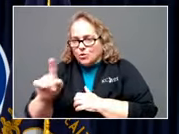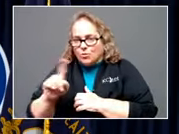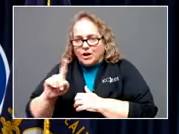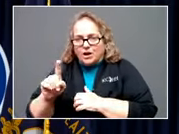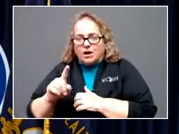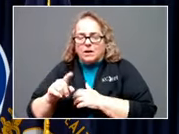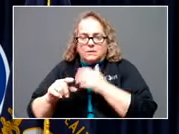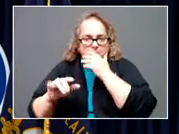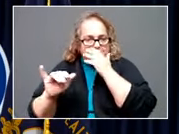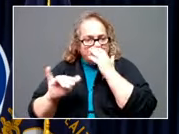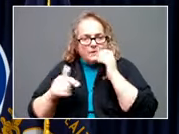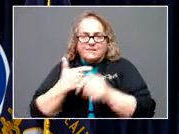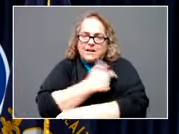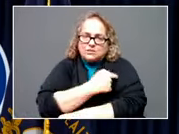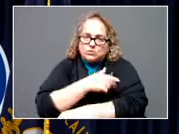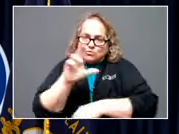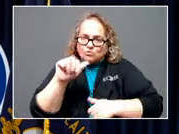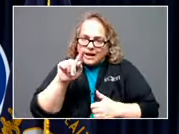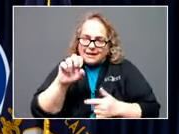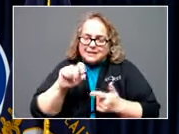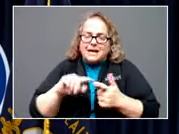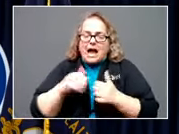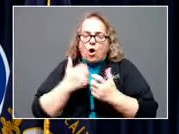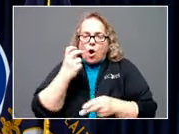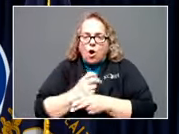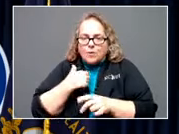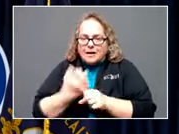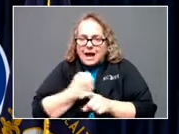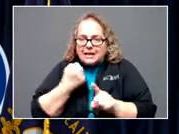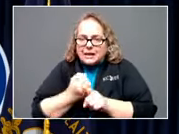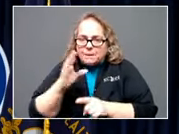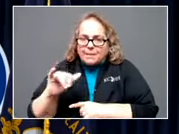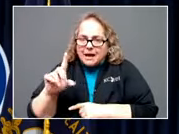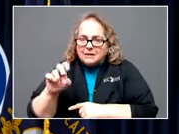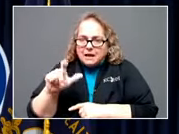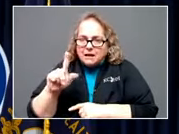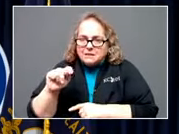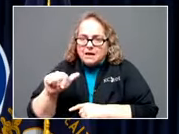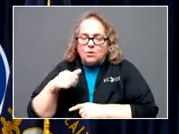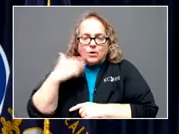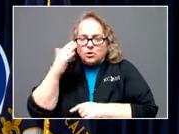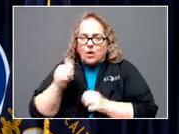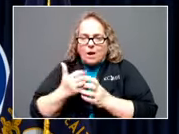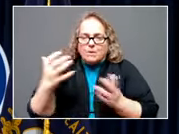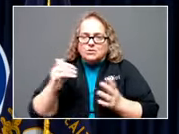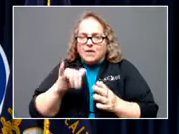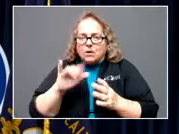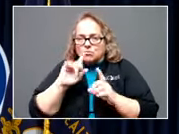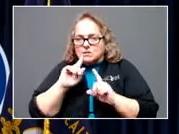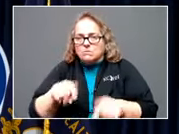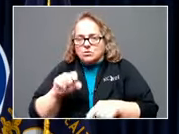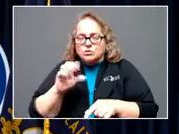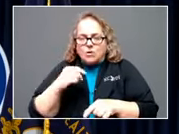vaccination rates, how hard potentially we got hit by Delta. We don't know how much that'll respond. So I think each area